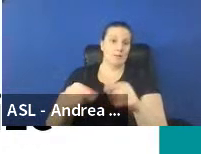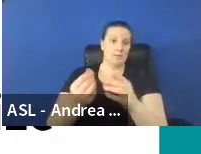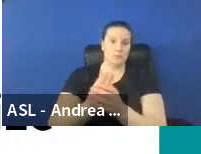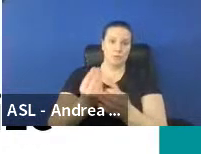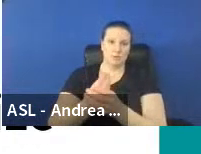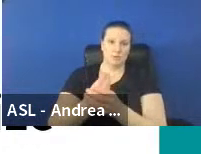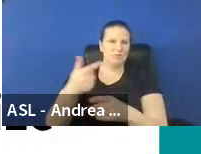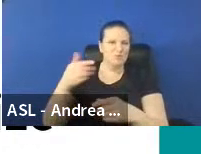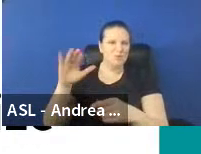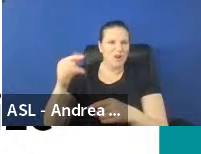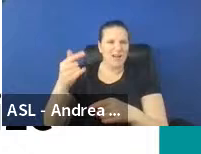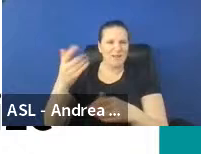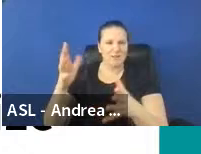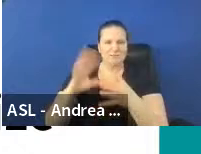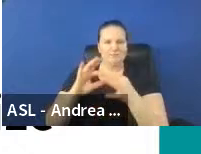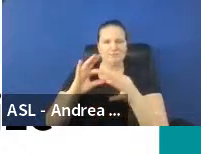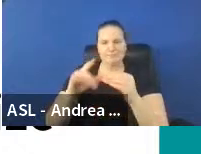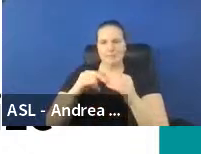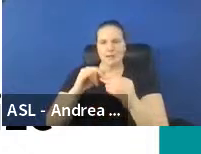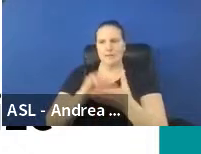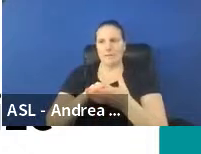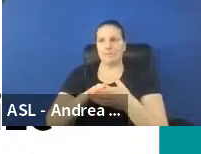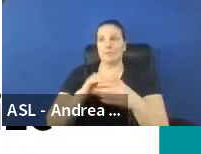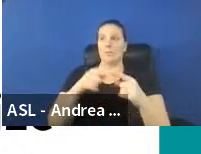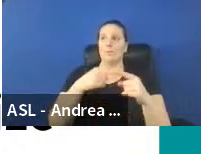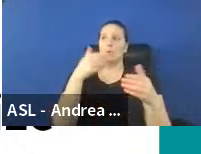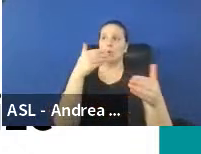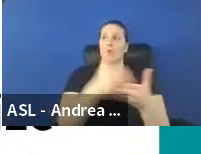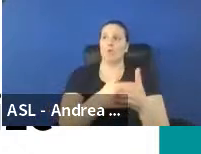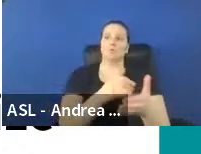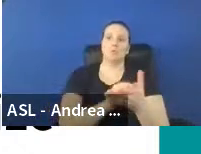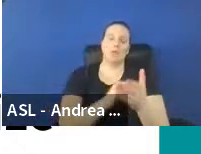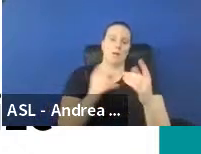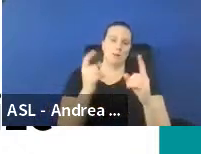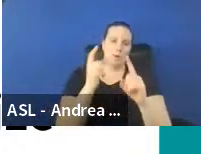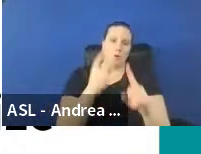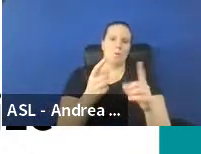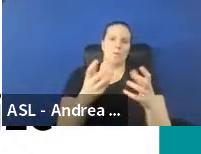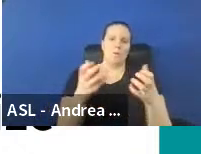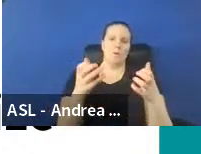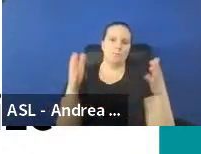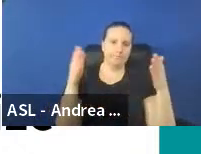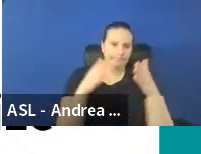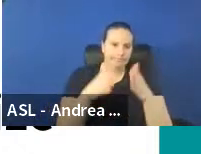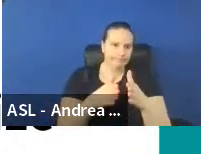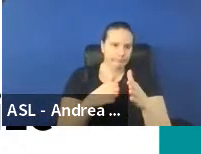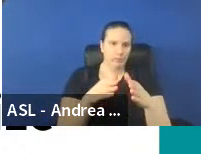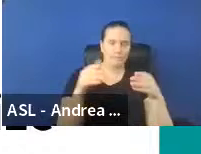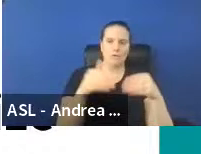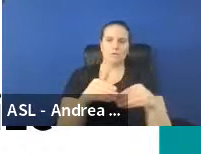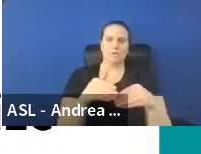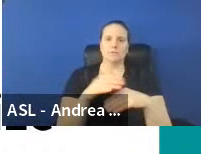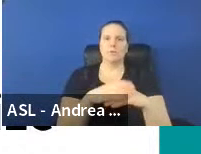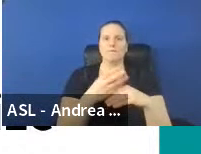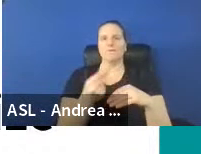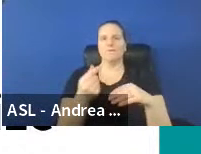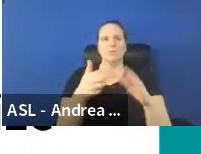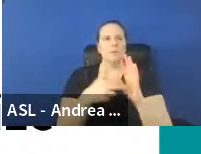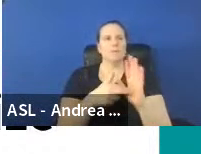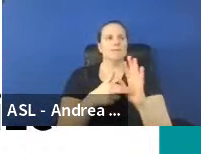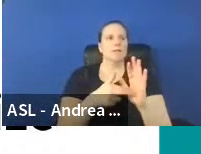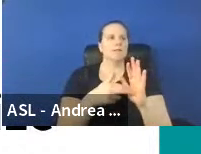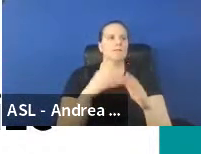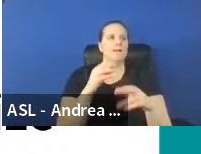touched on in his intro. And as we move closer to that goal, we really want to narrow our focus to just a few representative